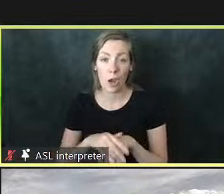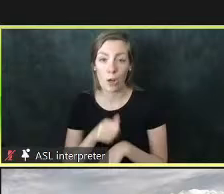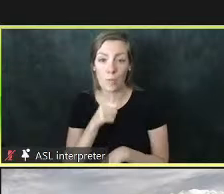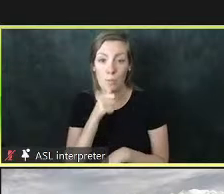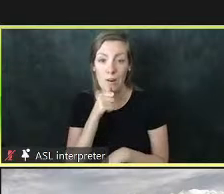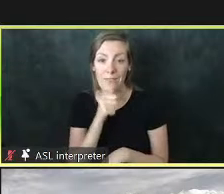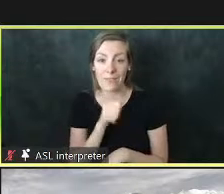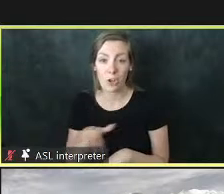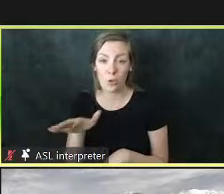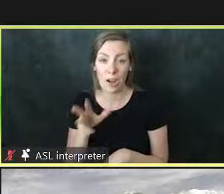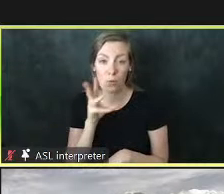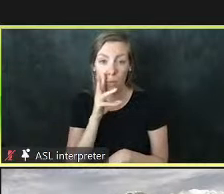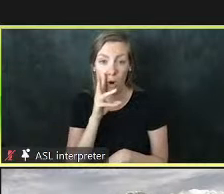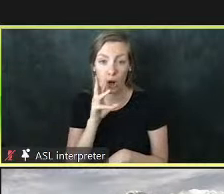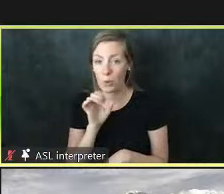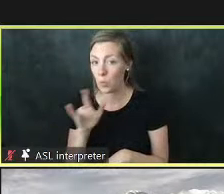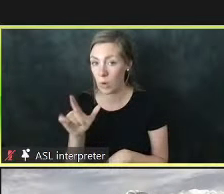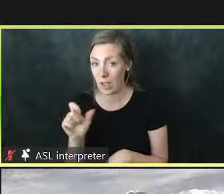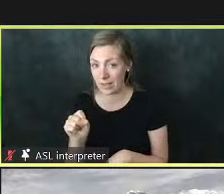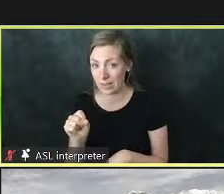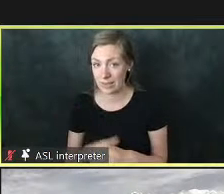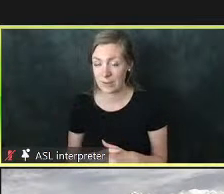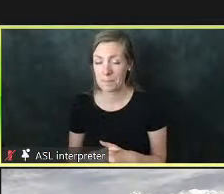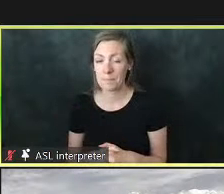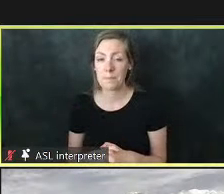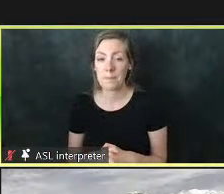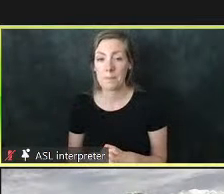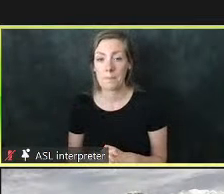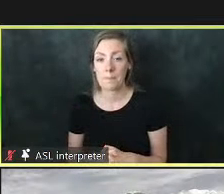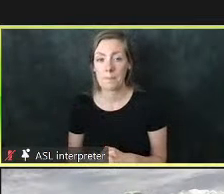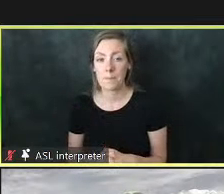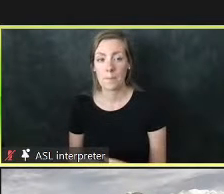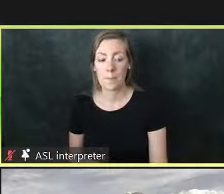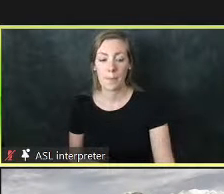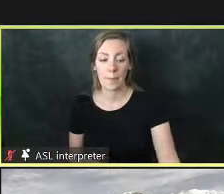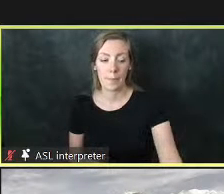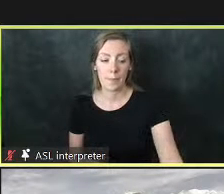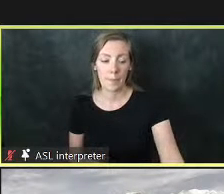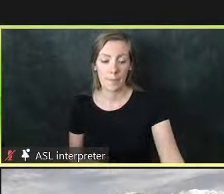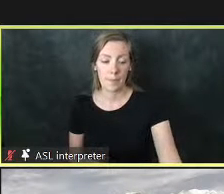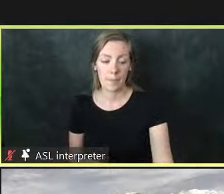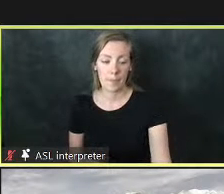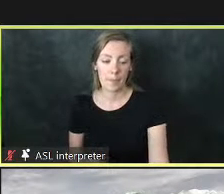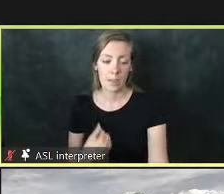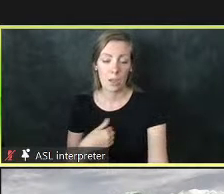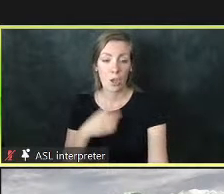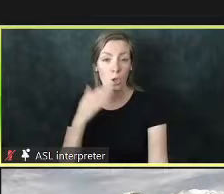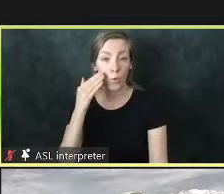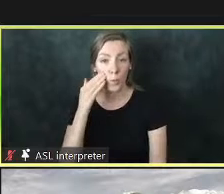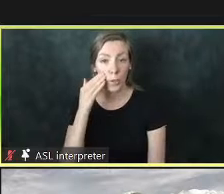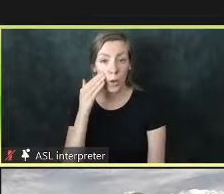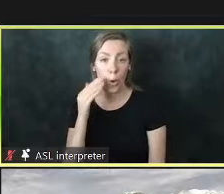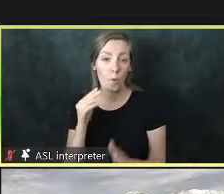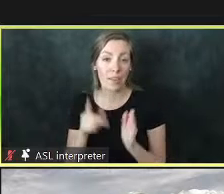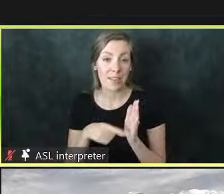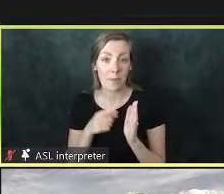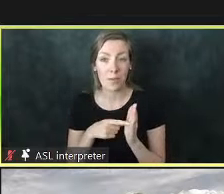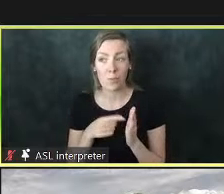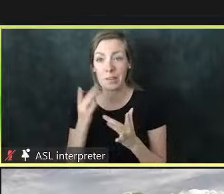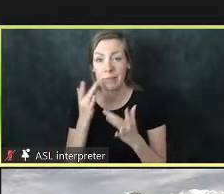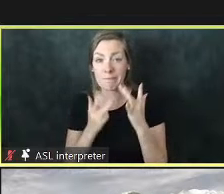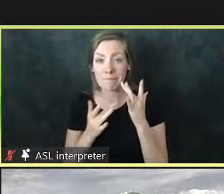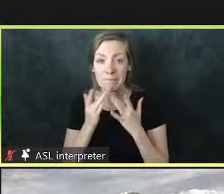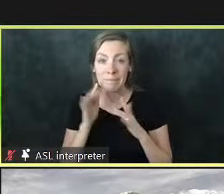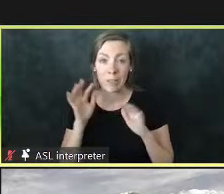water wells for their water dependen supply. de los aguas de pozo, And, ¿verdad? we know that Sabemos de in que times of low en el rainfall and